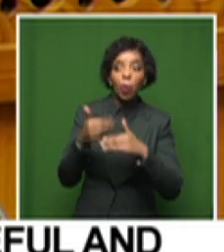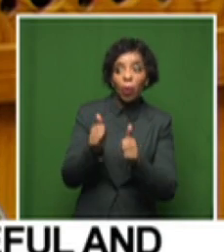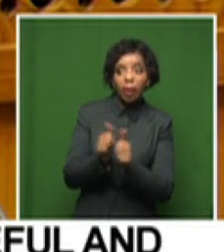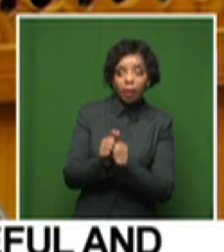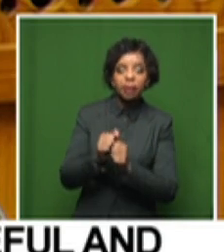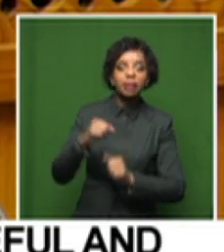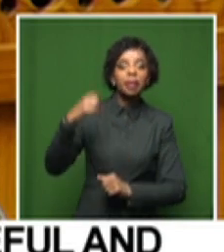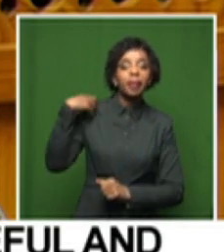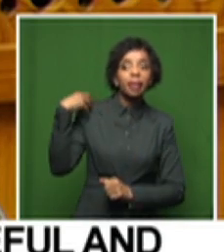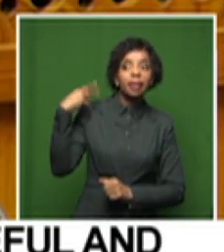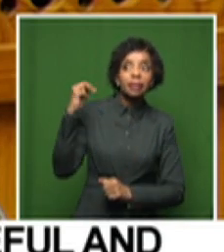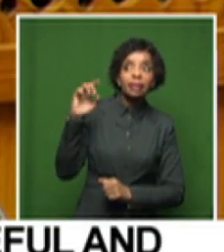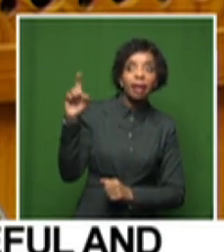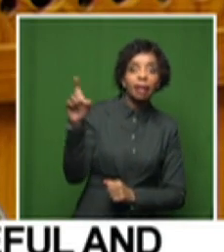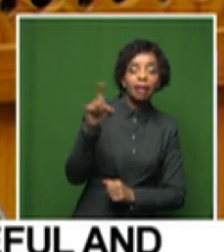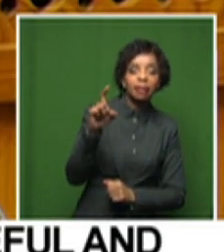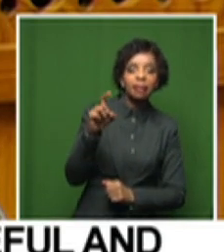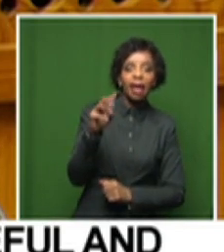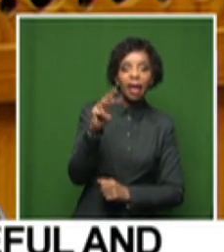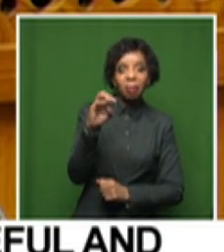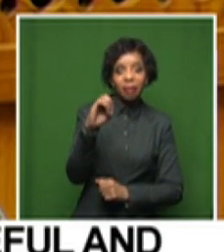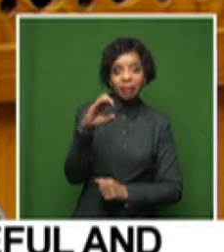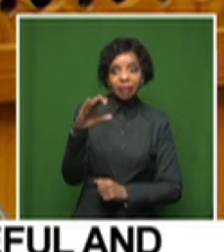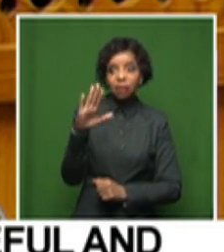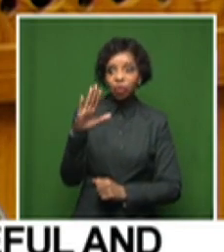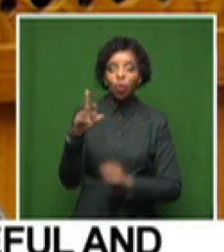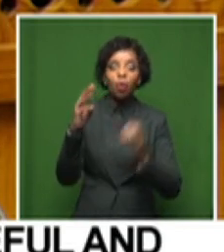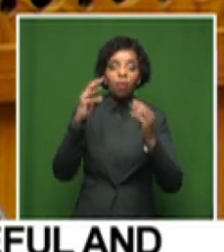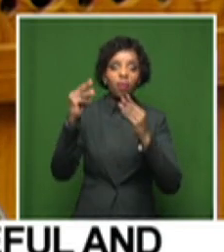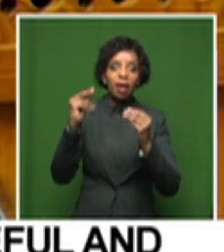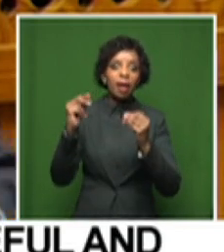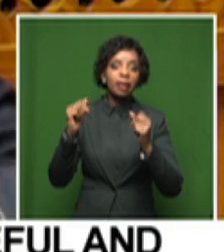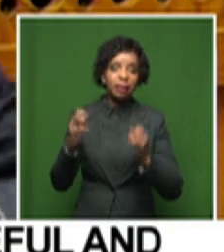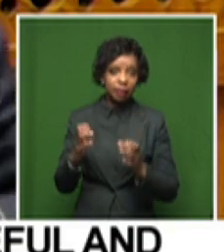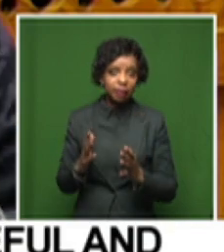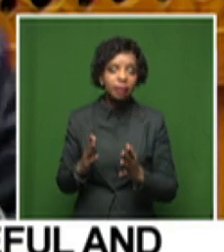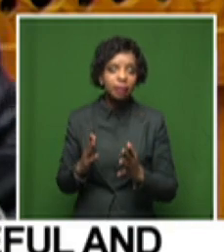called MinCombat, the MECs of Finance, Team Finance.